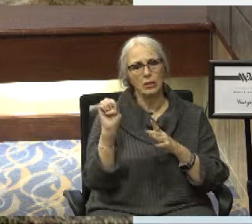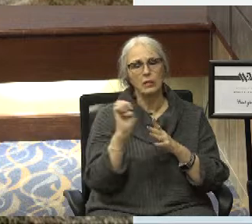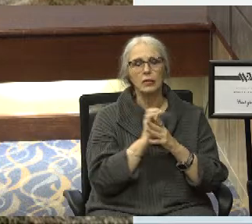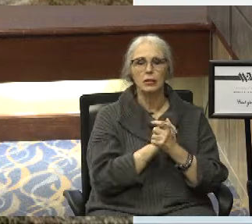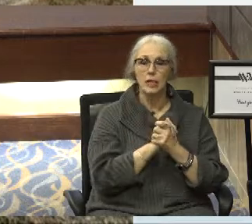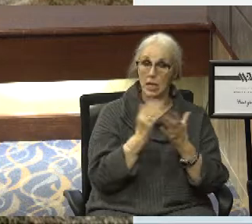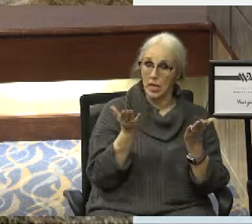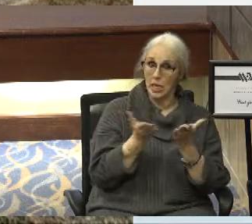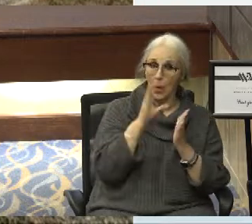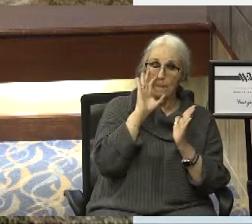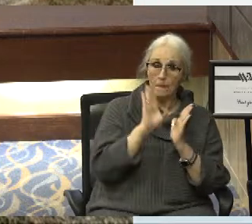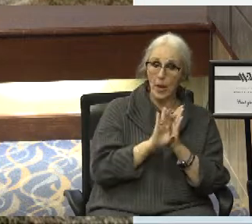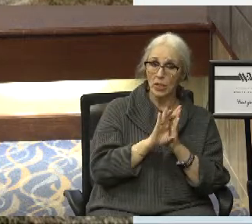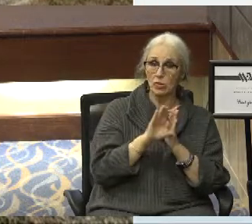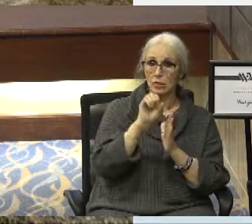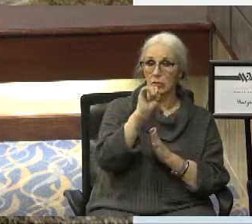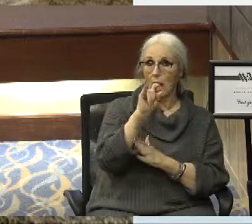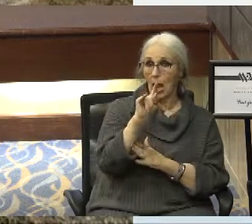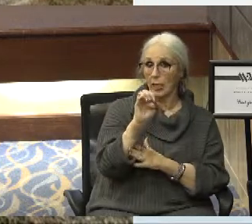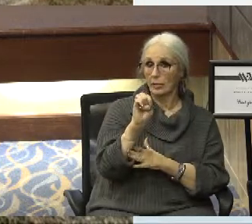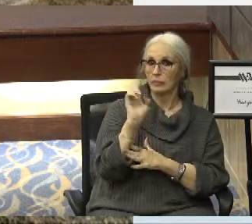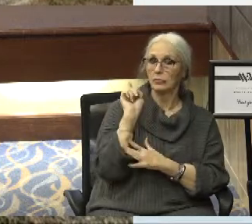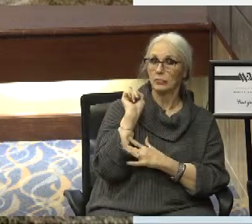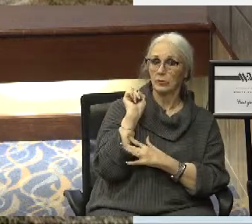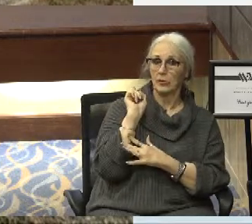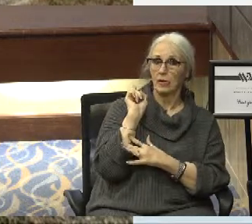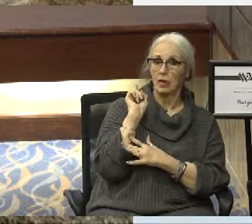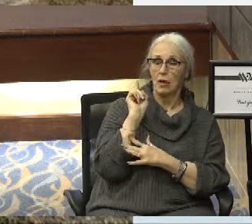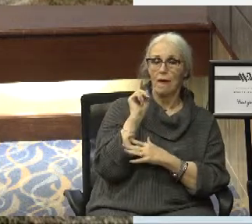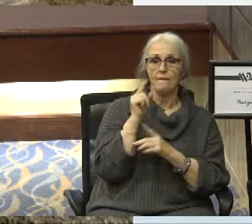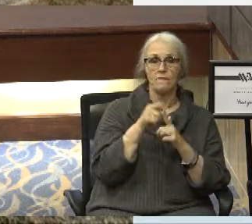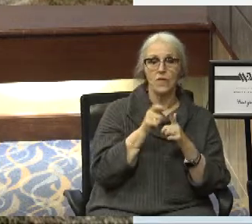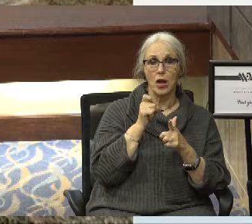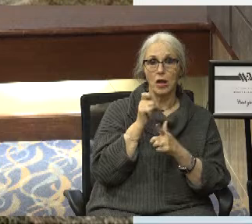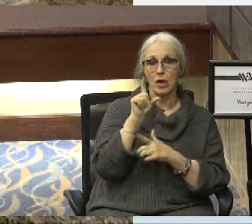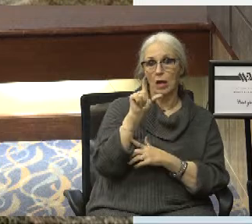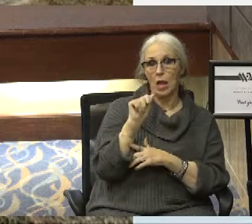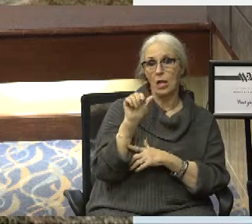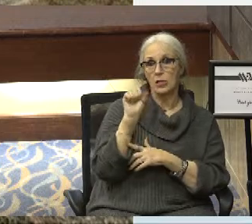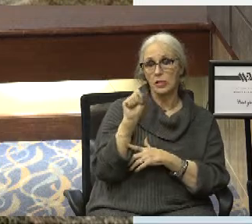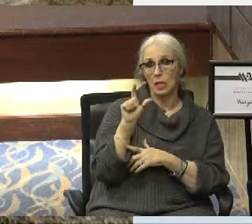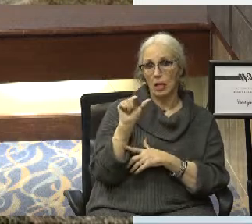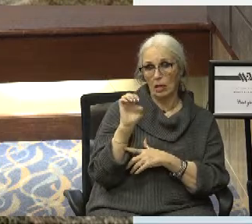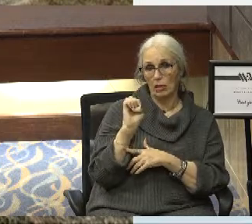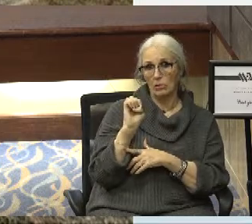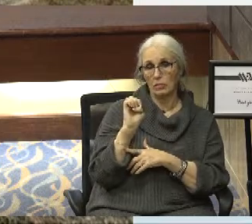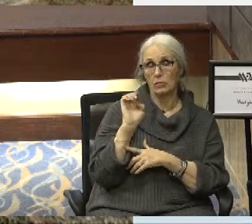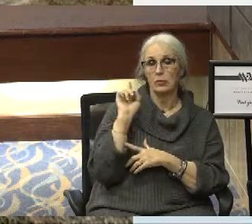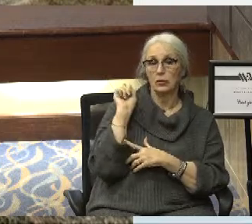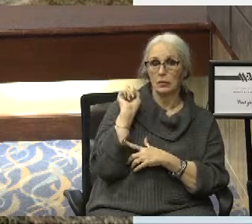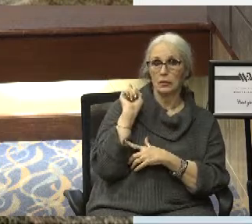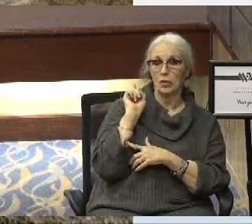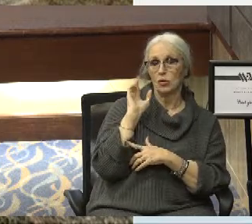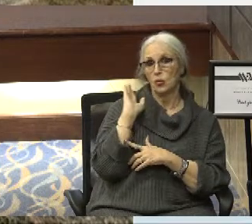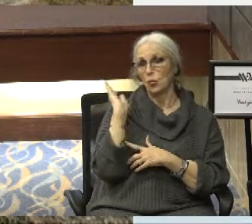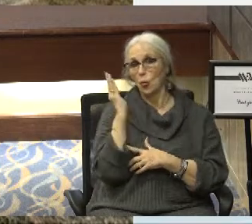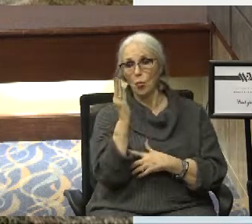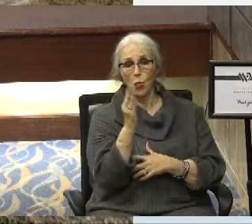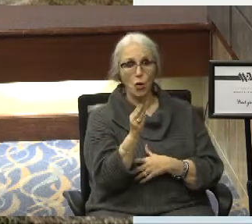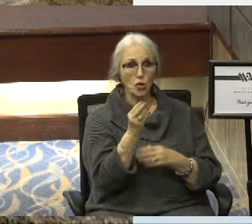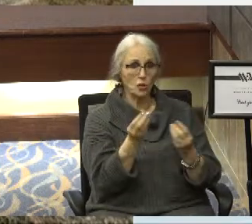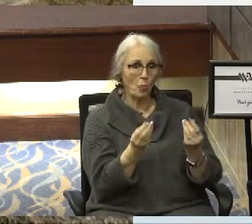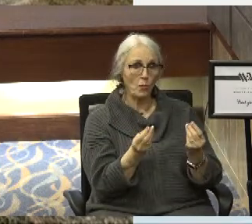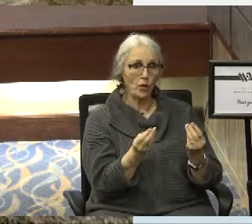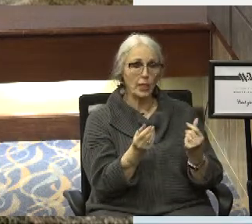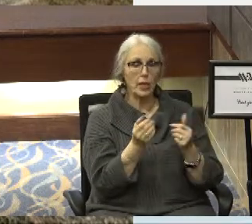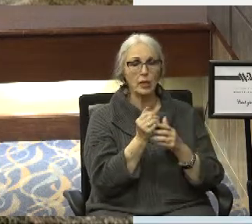Here's some pictures of the site. This is looking from LaSalle. This is looking from the median of LaSalle towards the property.